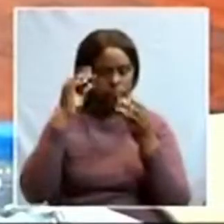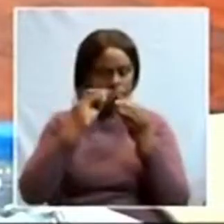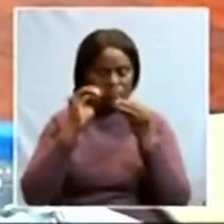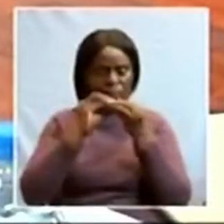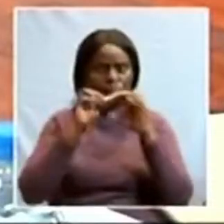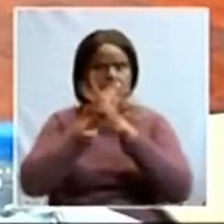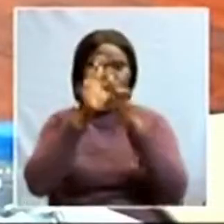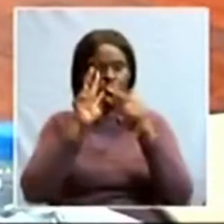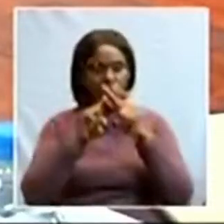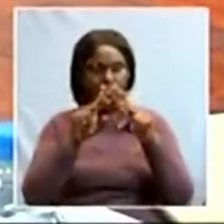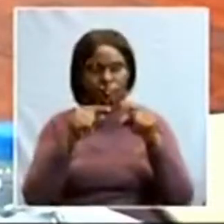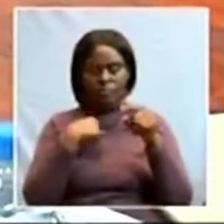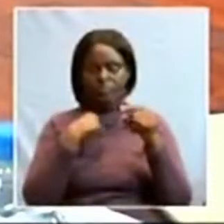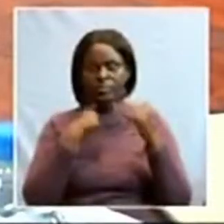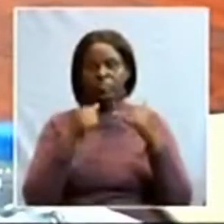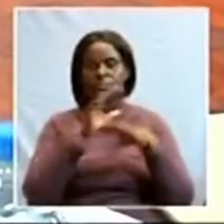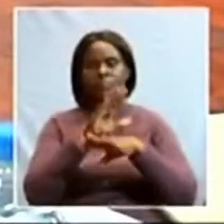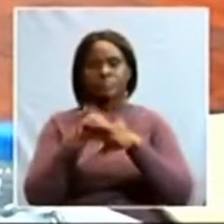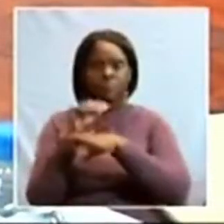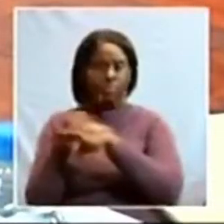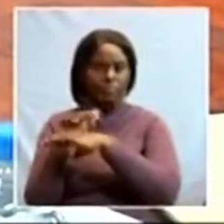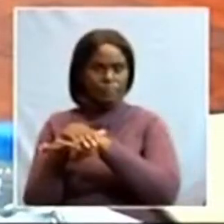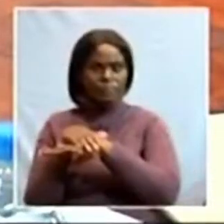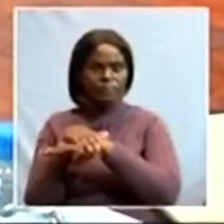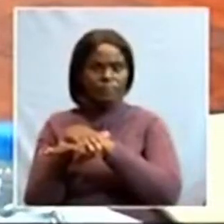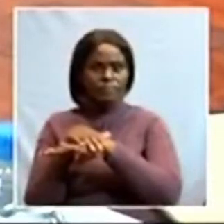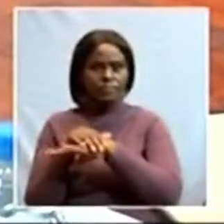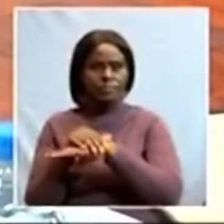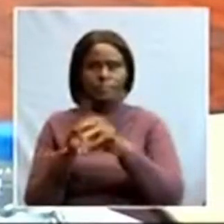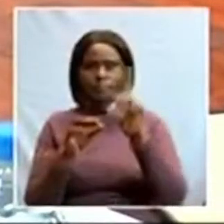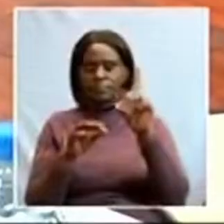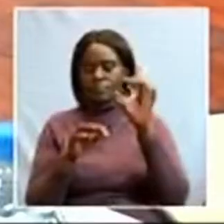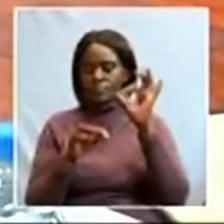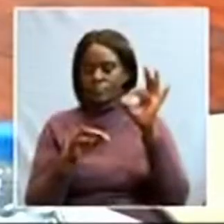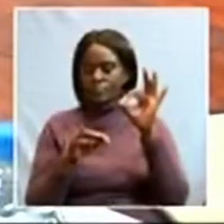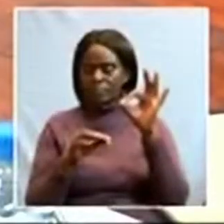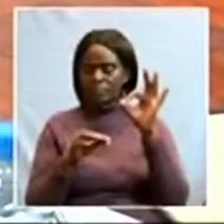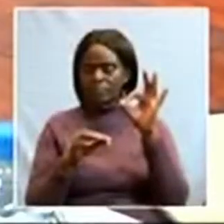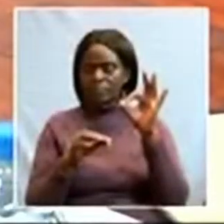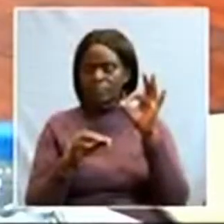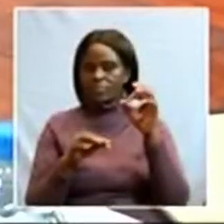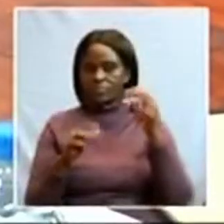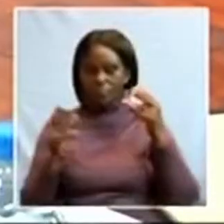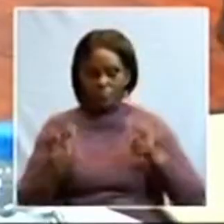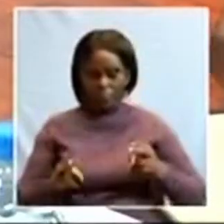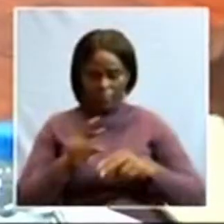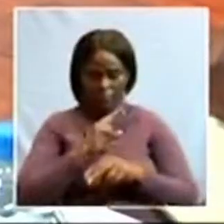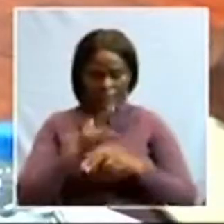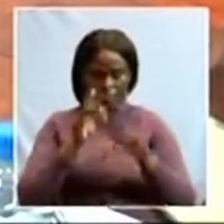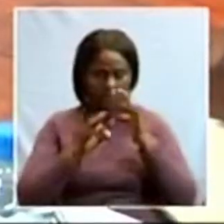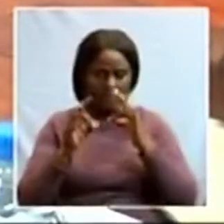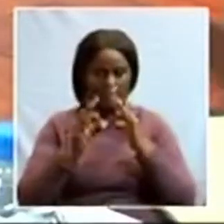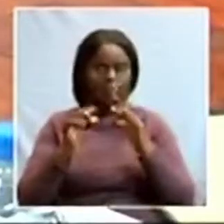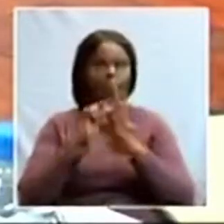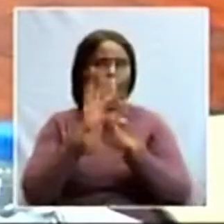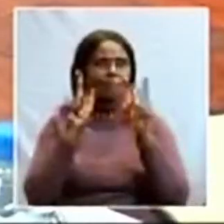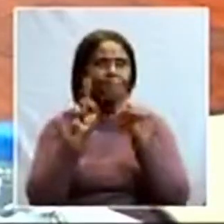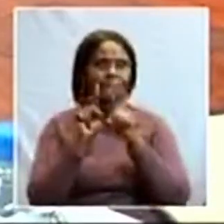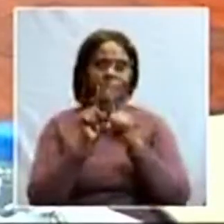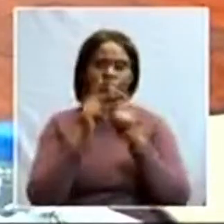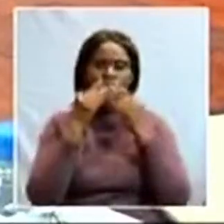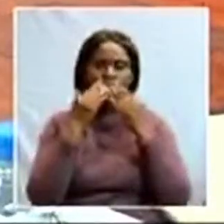clarification, Chair, allow me to call upon our Acting Director of Human Resource to shed more light on the same. Thank